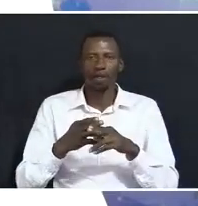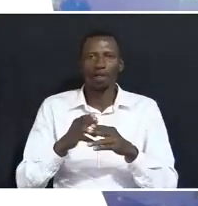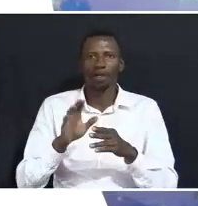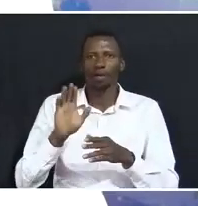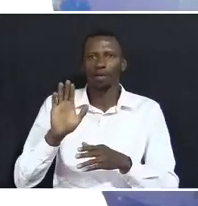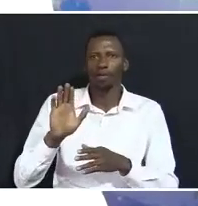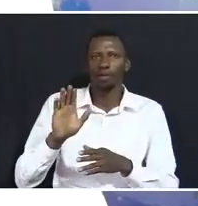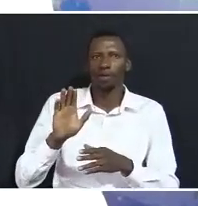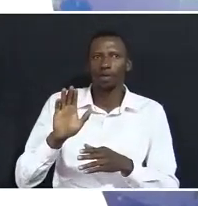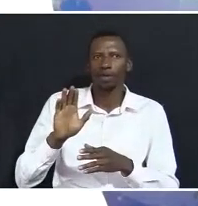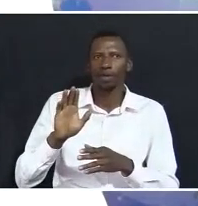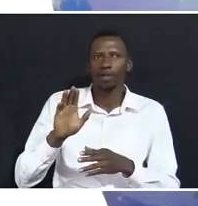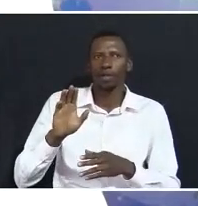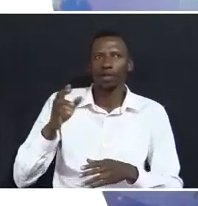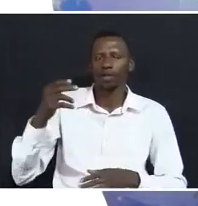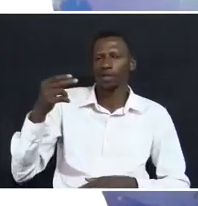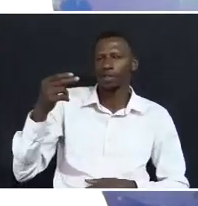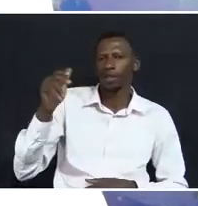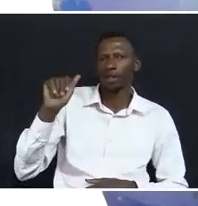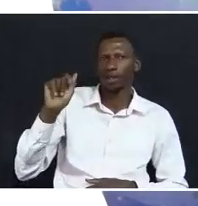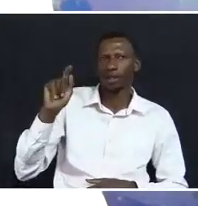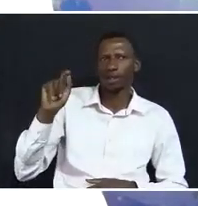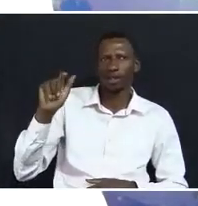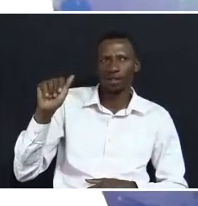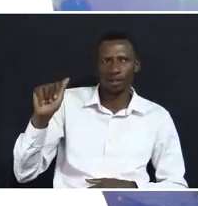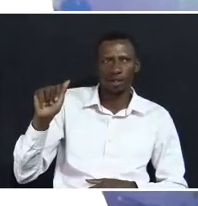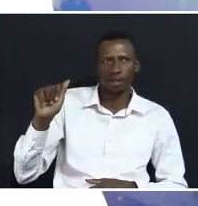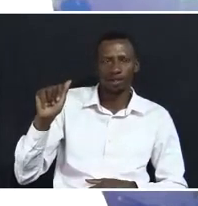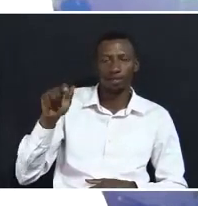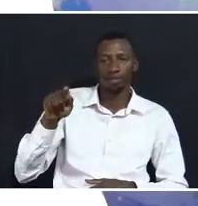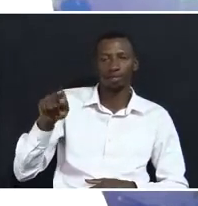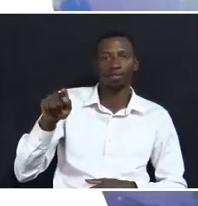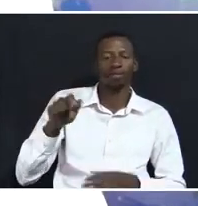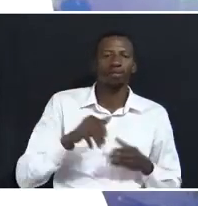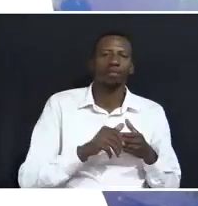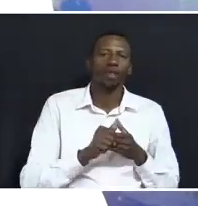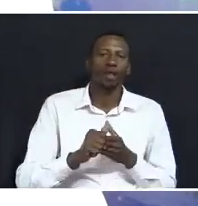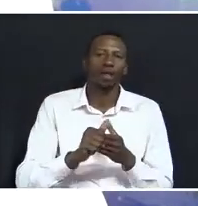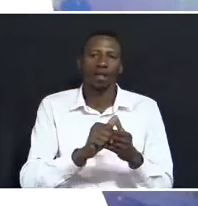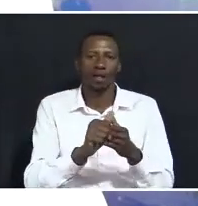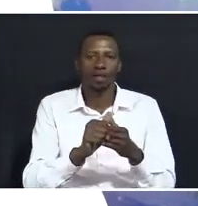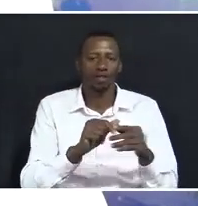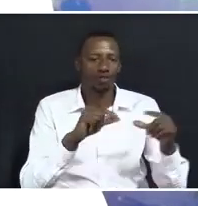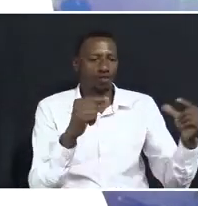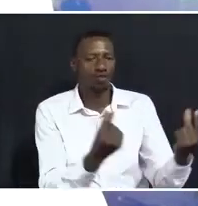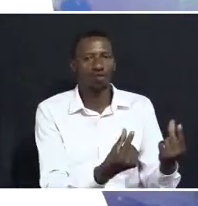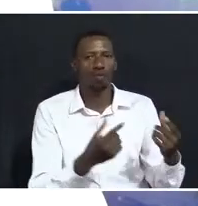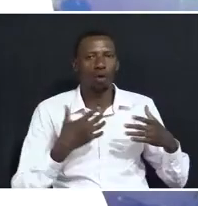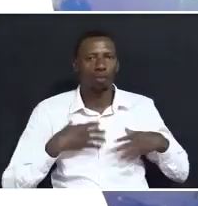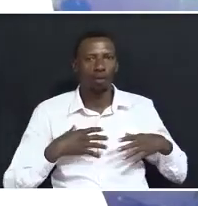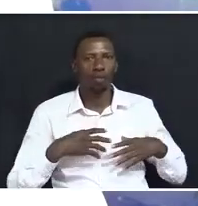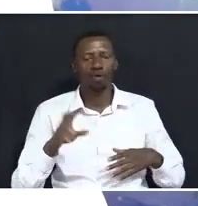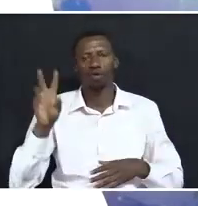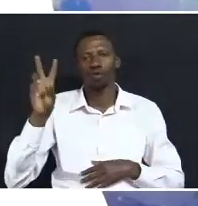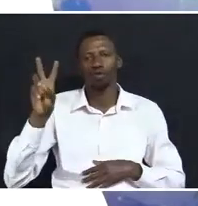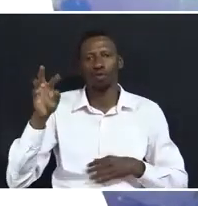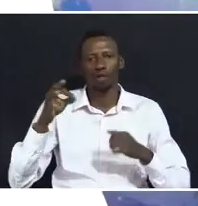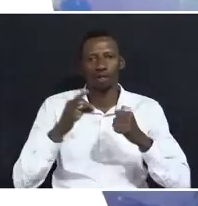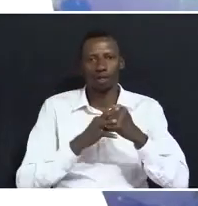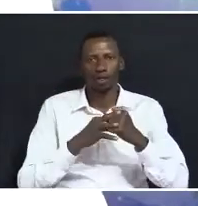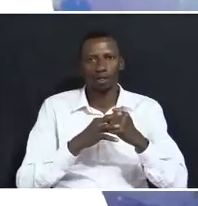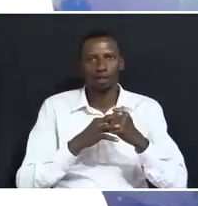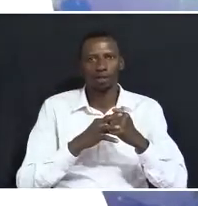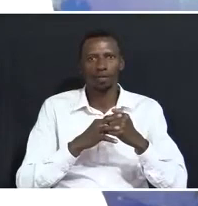I may not have pronounced her name well, led a group of 28 multinational